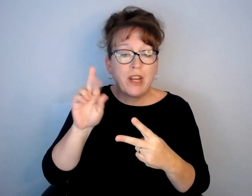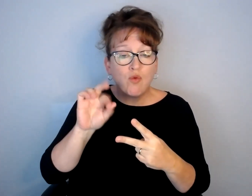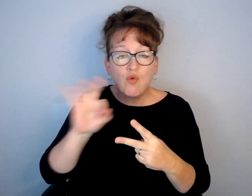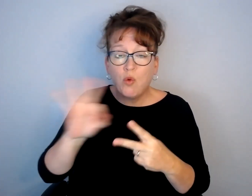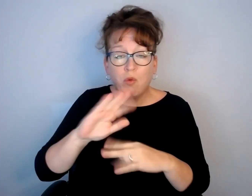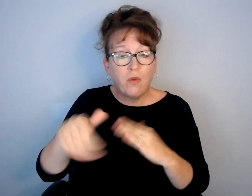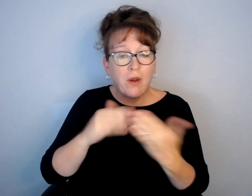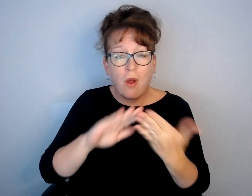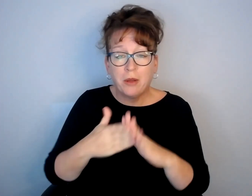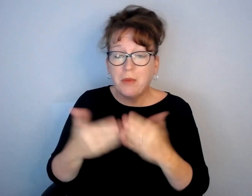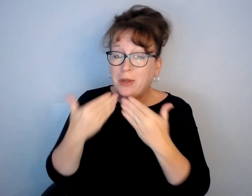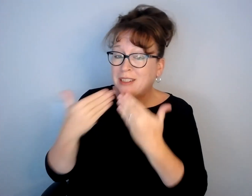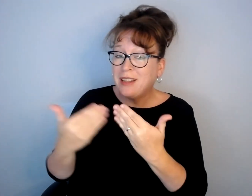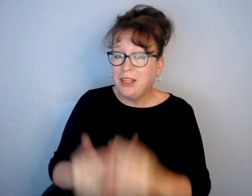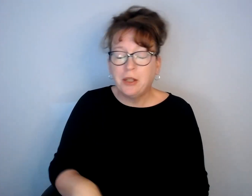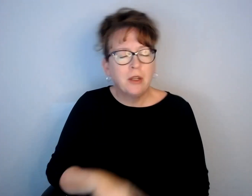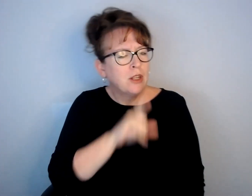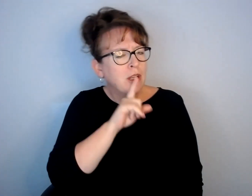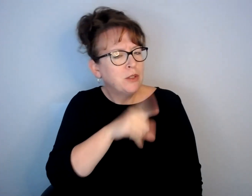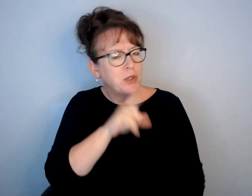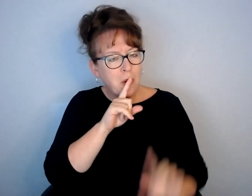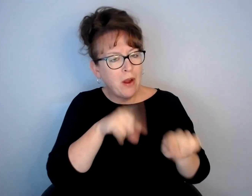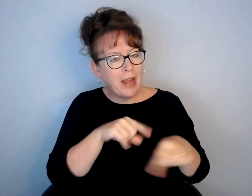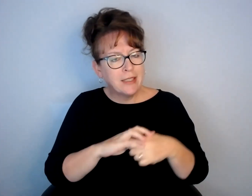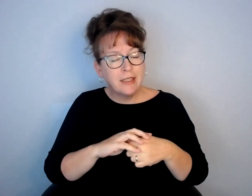Thanks. So on the first point, I